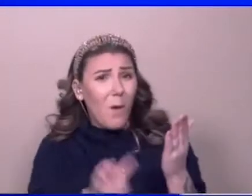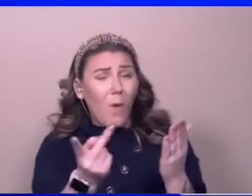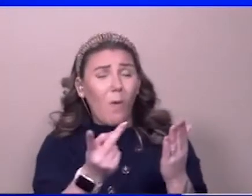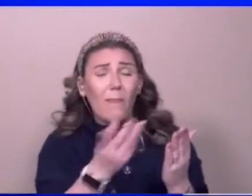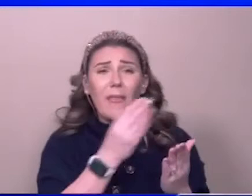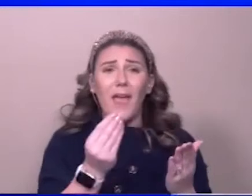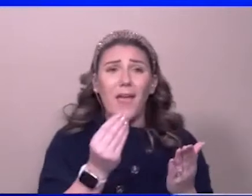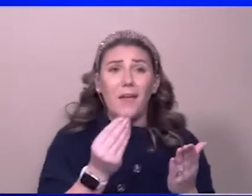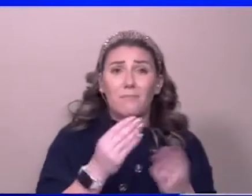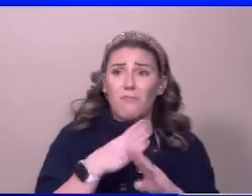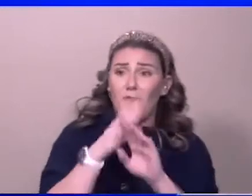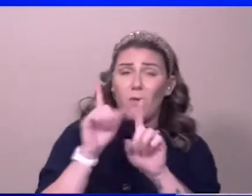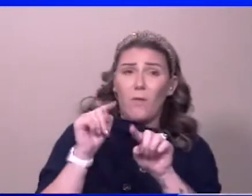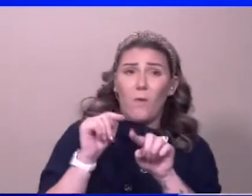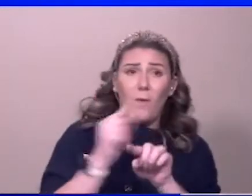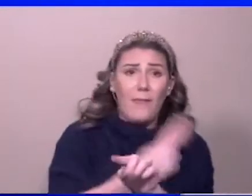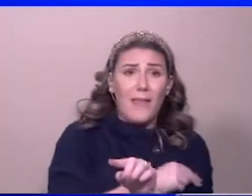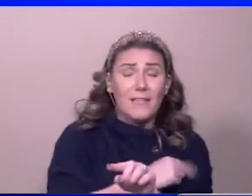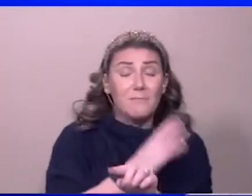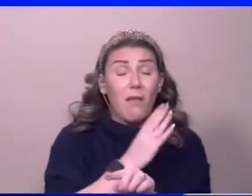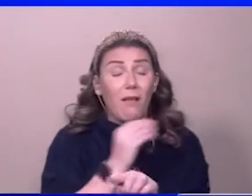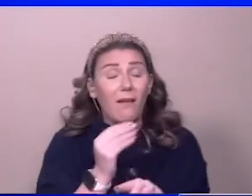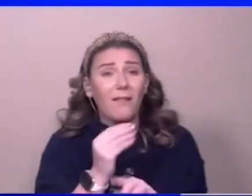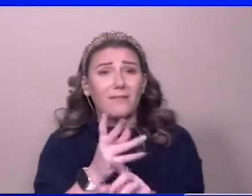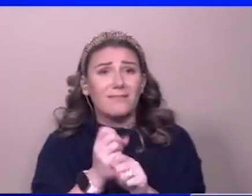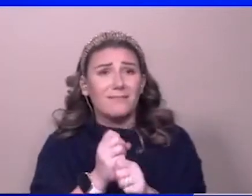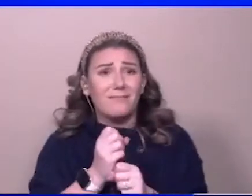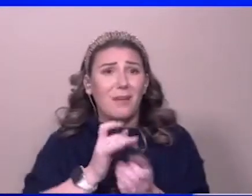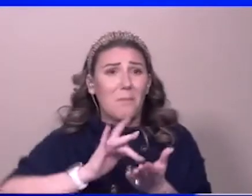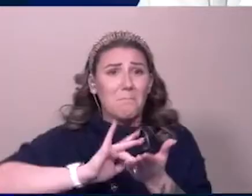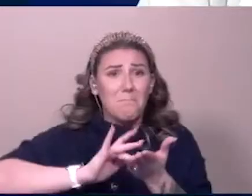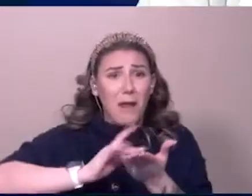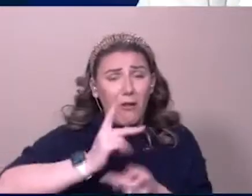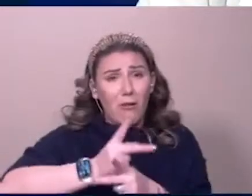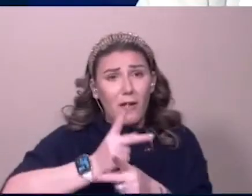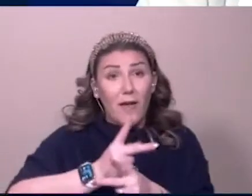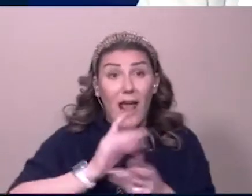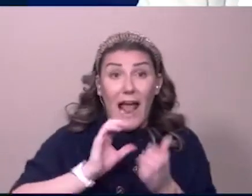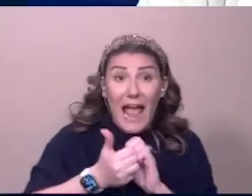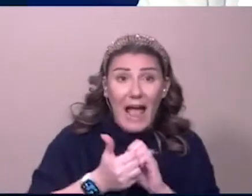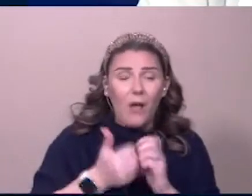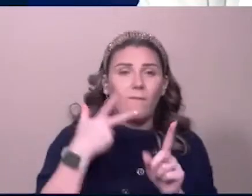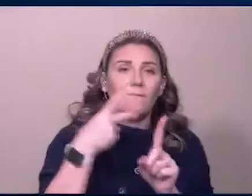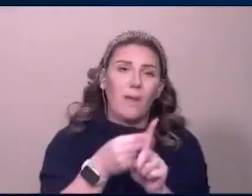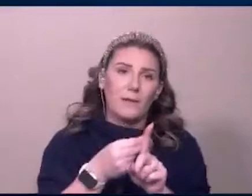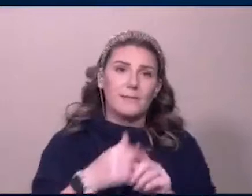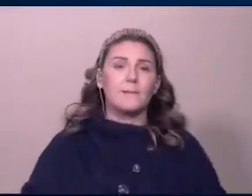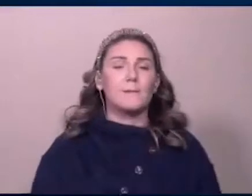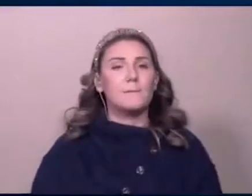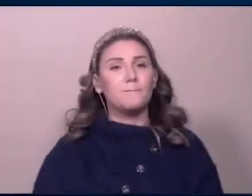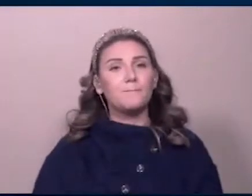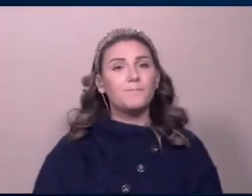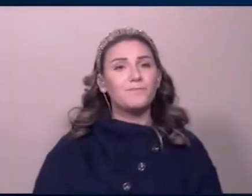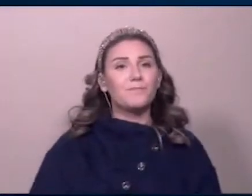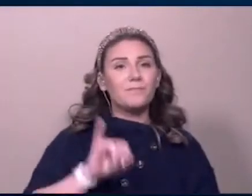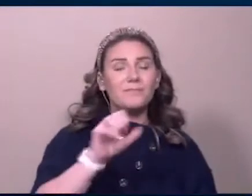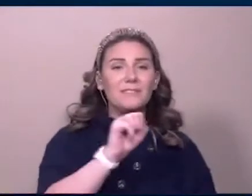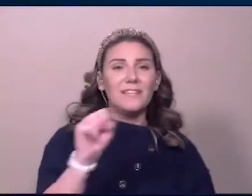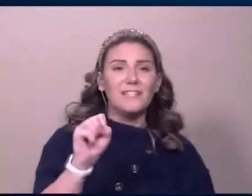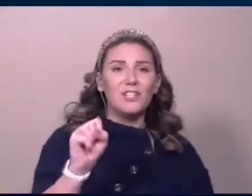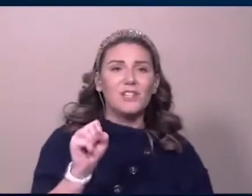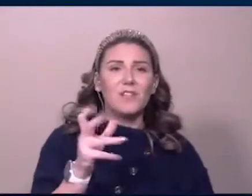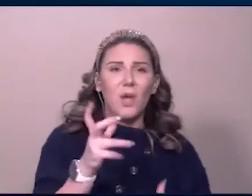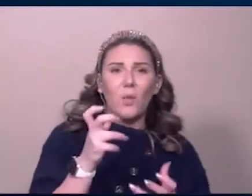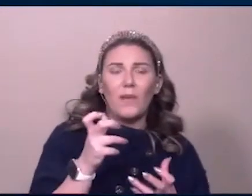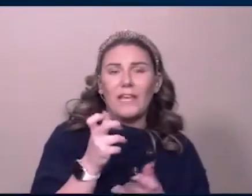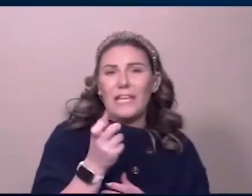medical attention. And the way that we can continue to do that is with our vaccines. Jess. Dr. Stites, I'd like to at least get